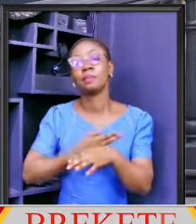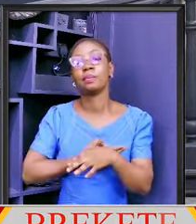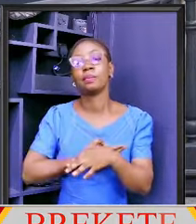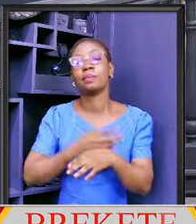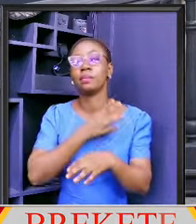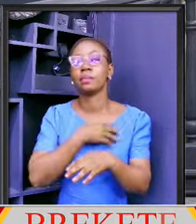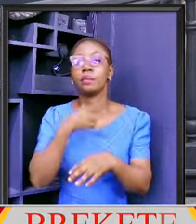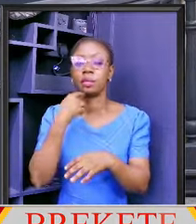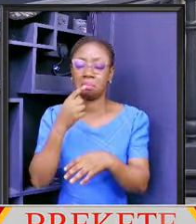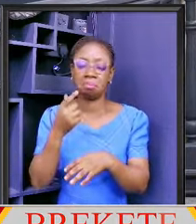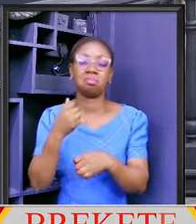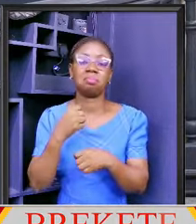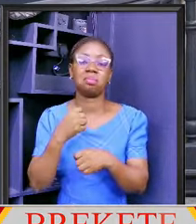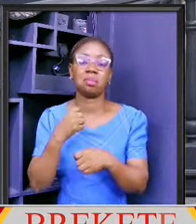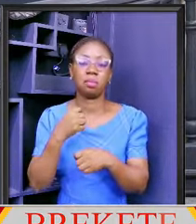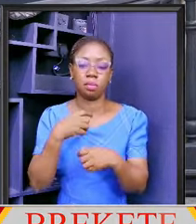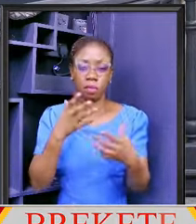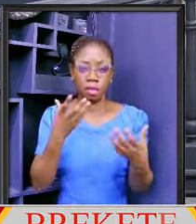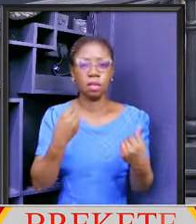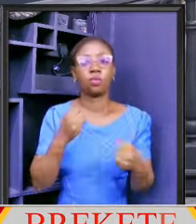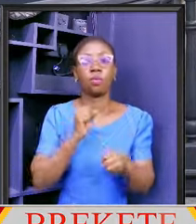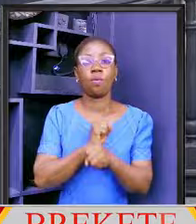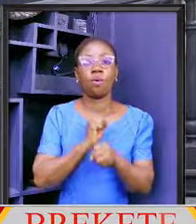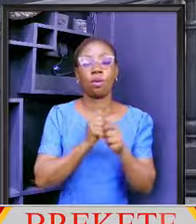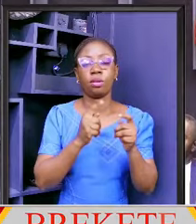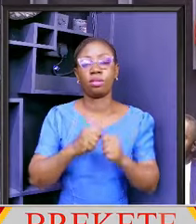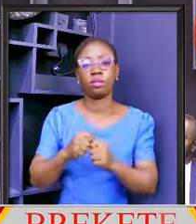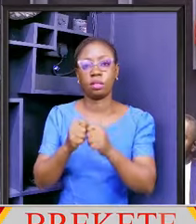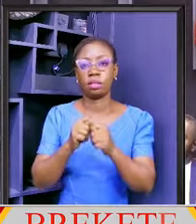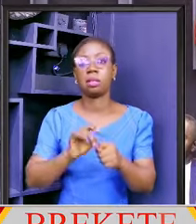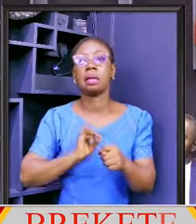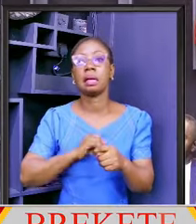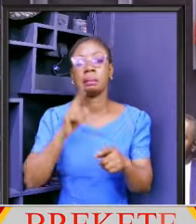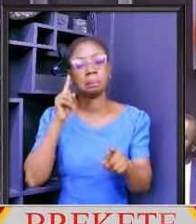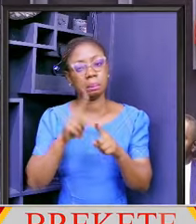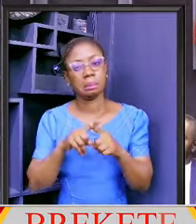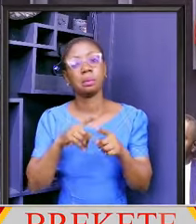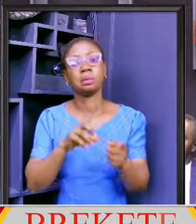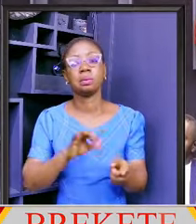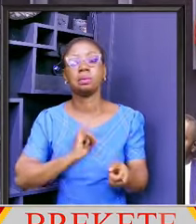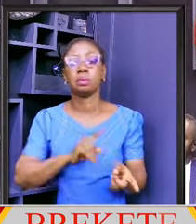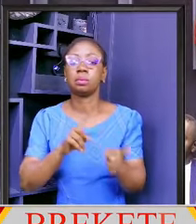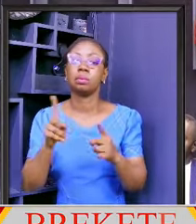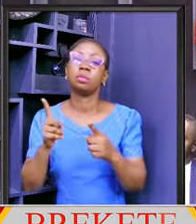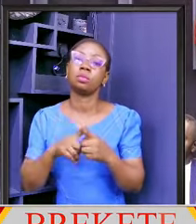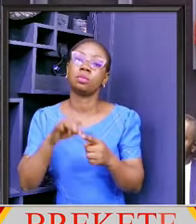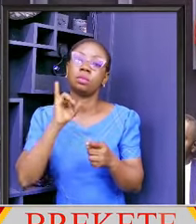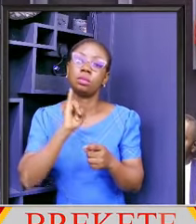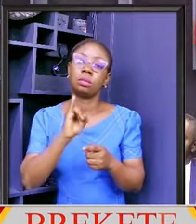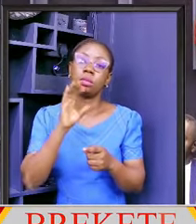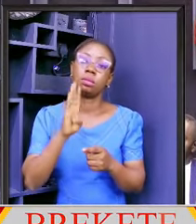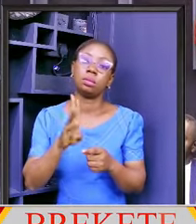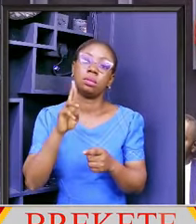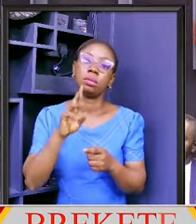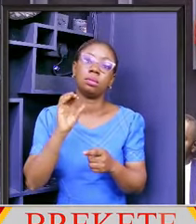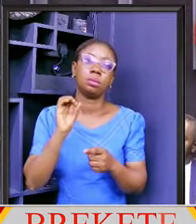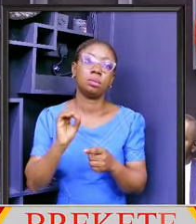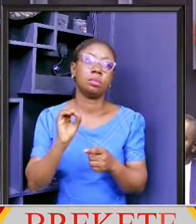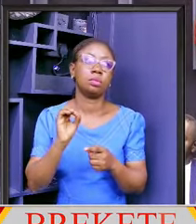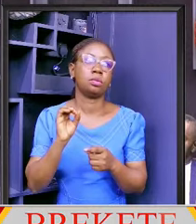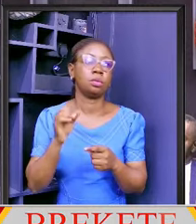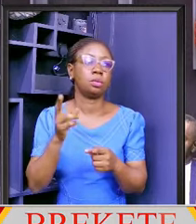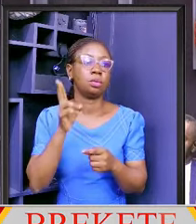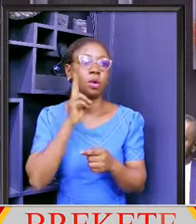together. You say, okay, let's work together. We come to this Ibro Hotel. I have some agreement with the